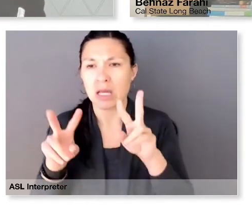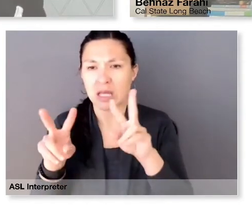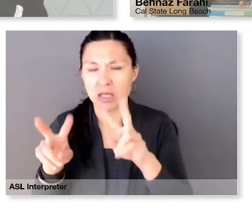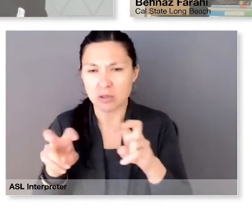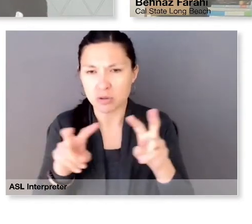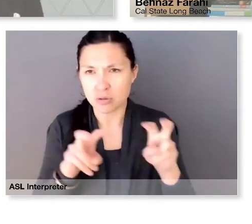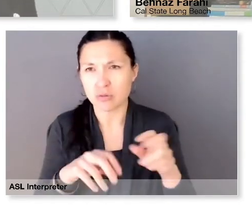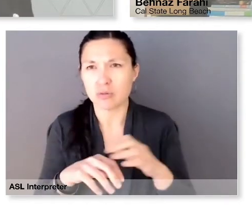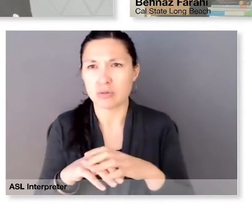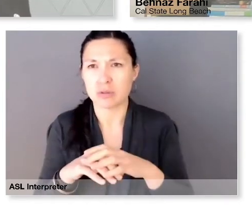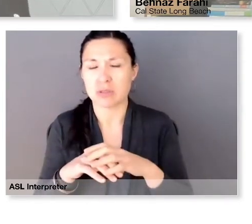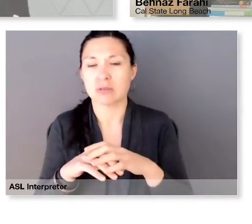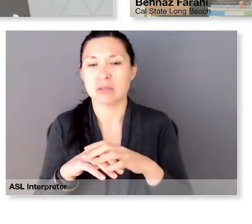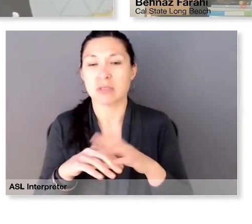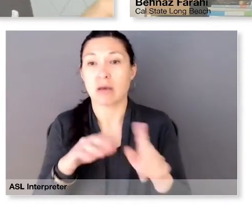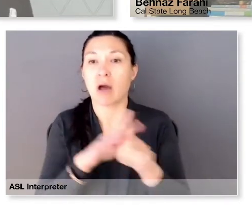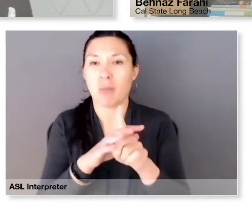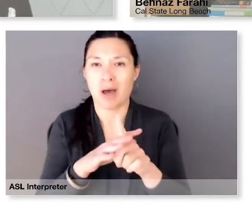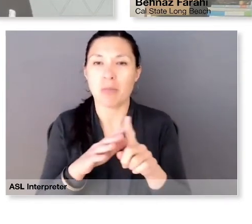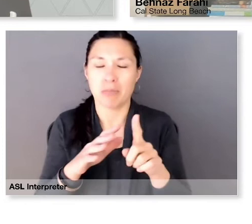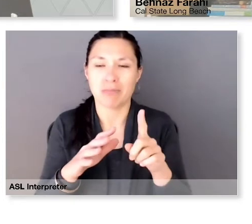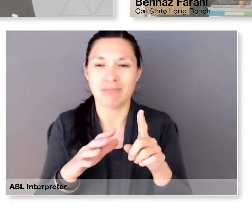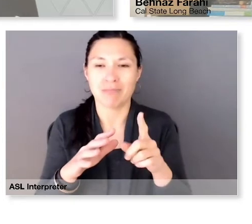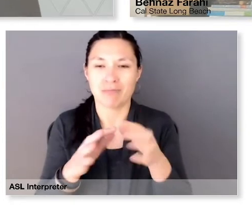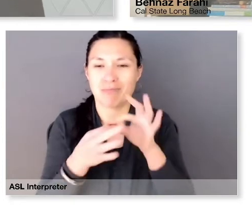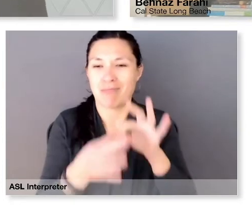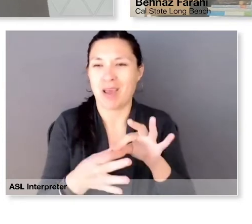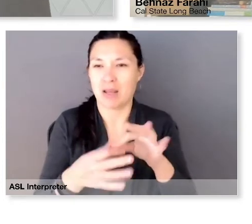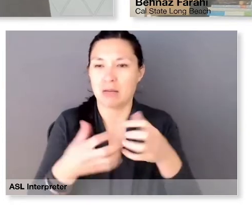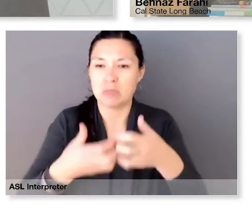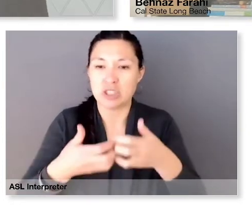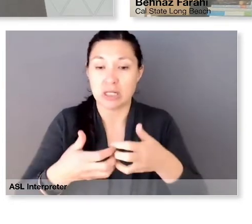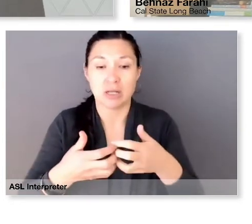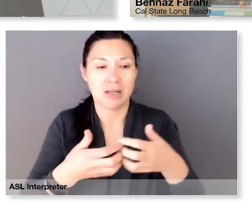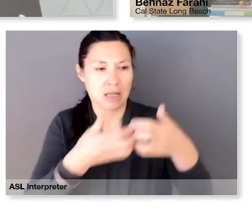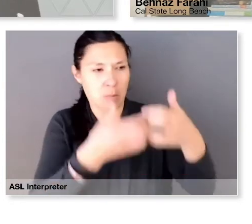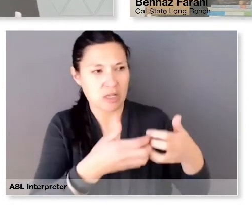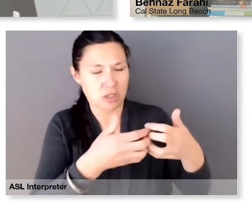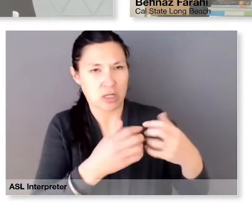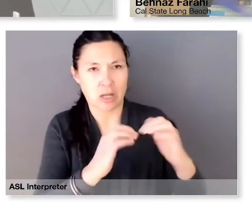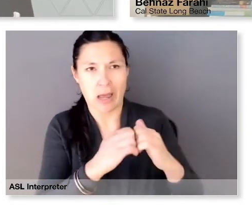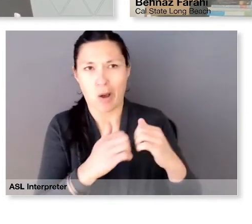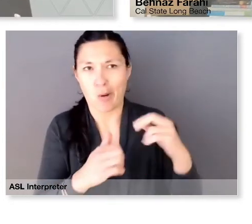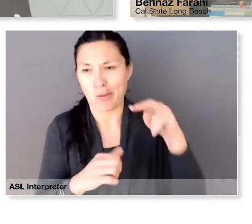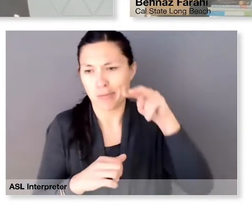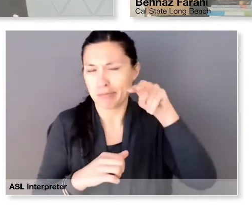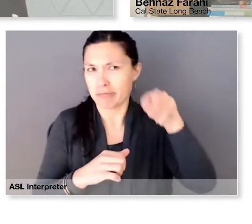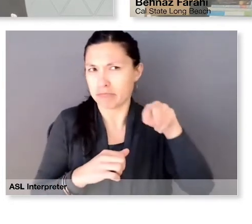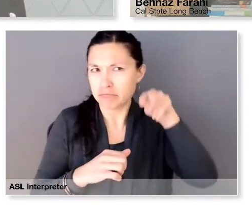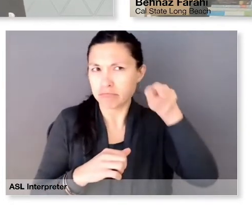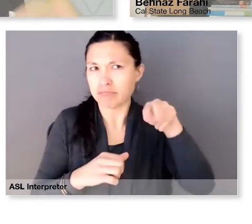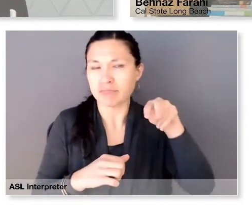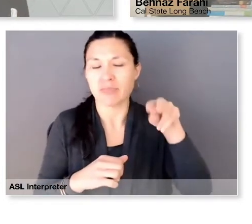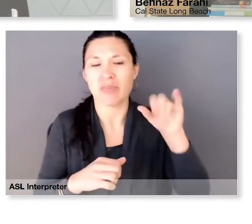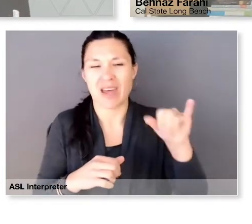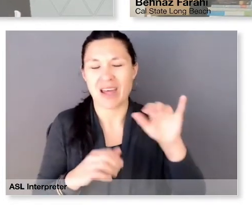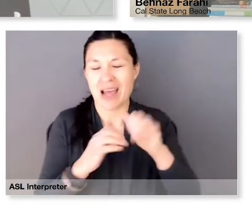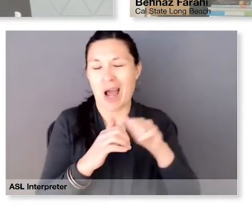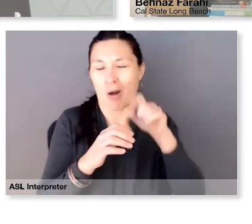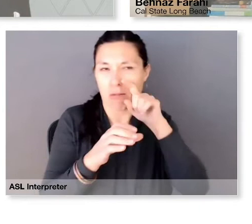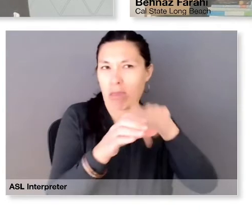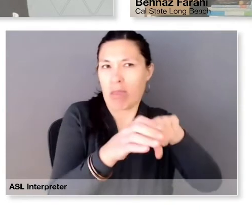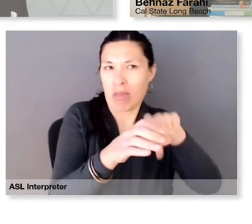by the machine, so the gaze of the machine, that really surveillance technologies and so forth, as well as the kind of human